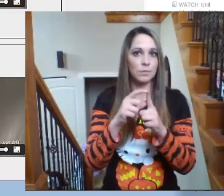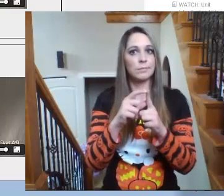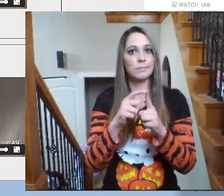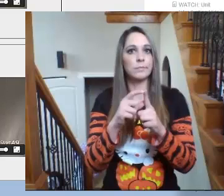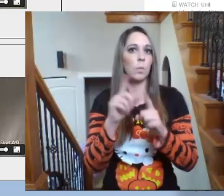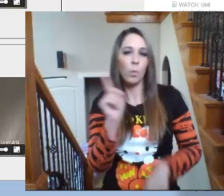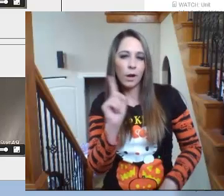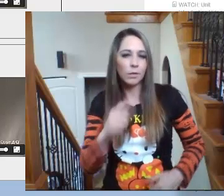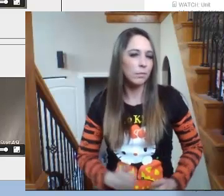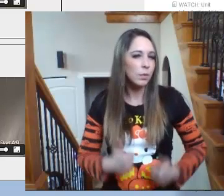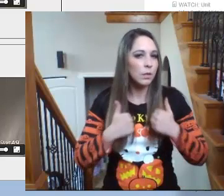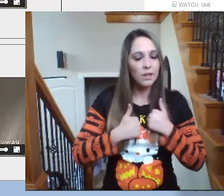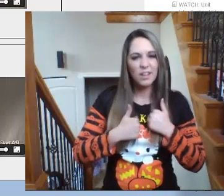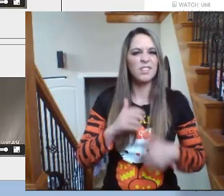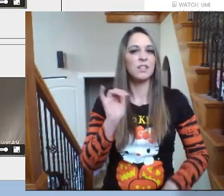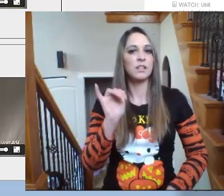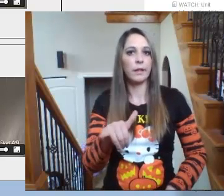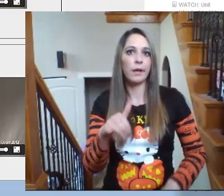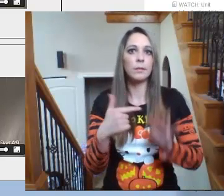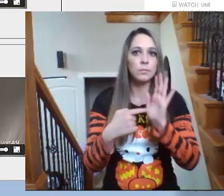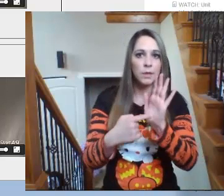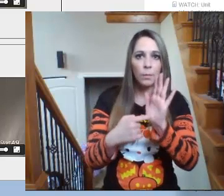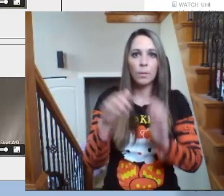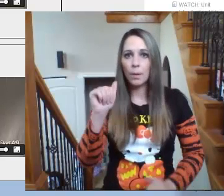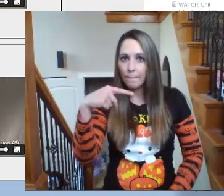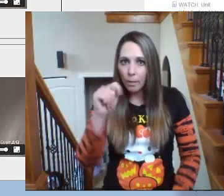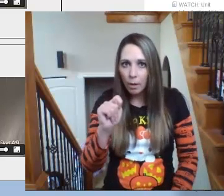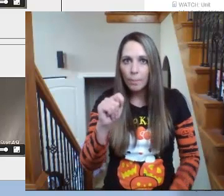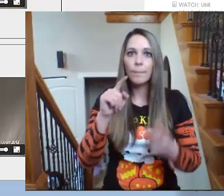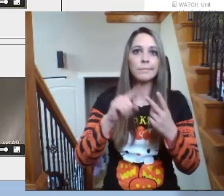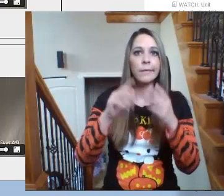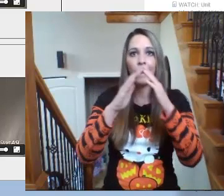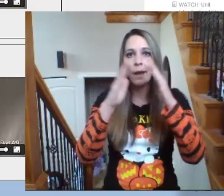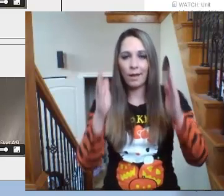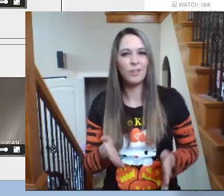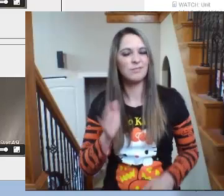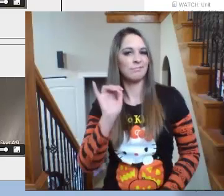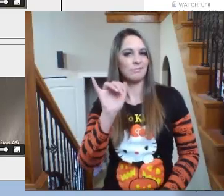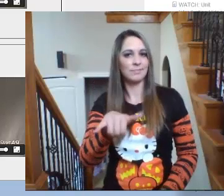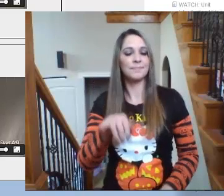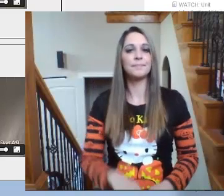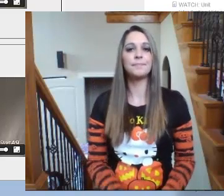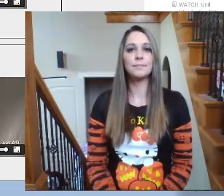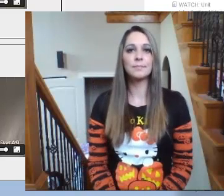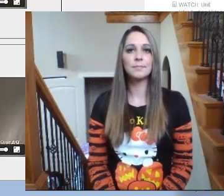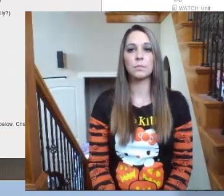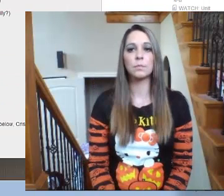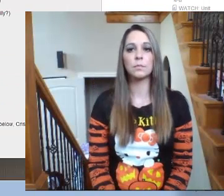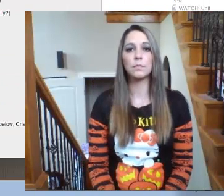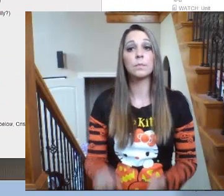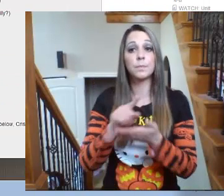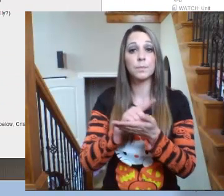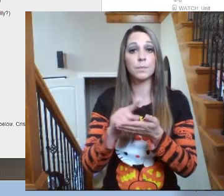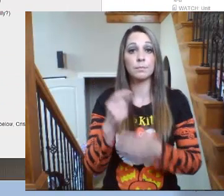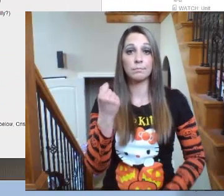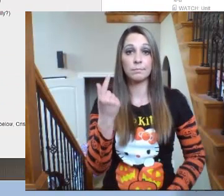Also a few location words, where you live. For example, apartment, house, that kind of